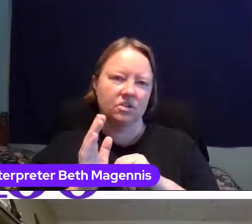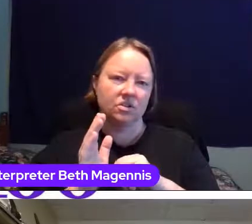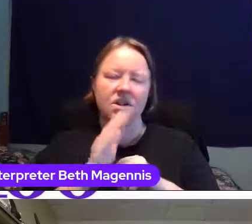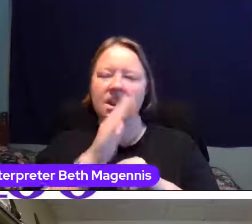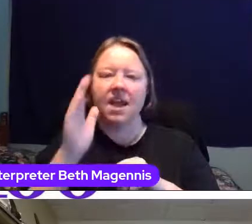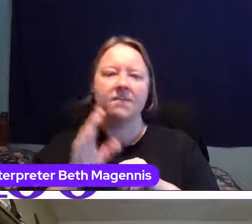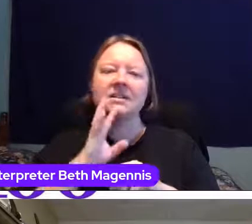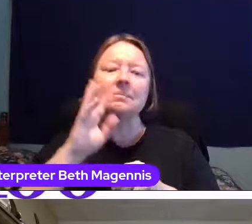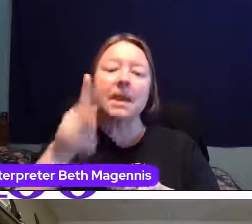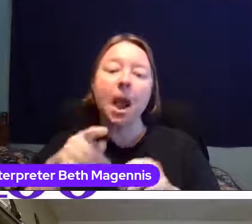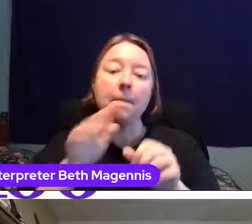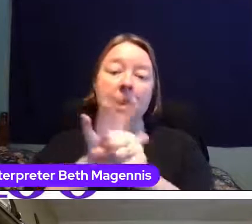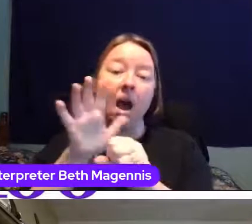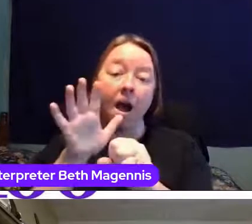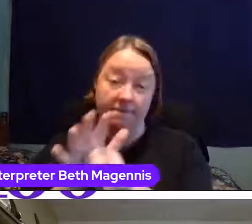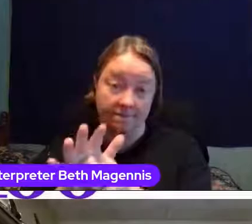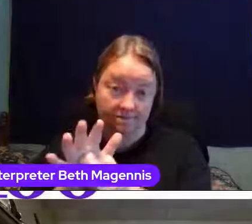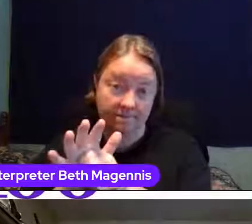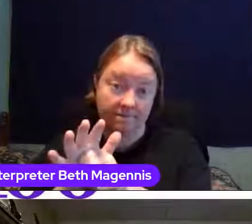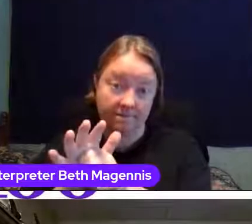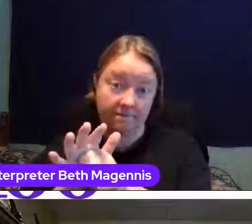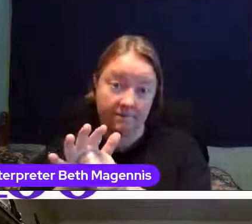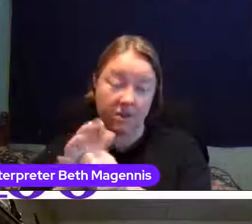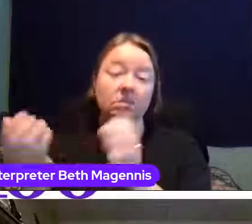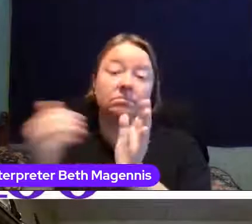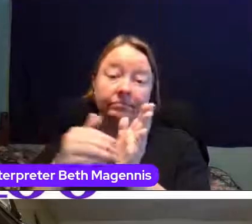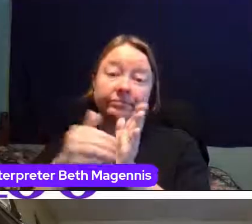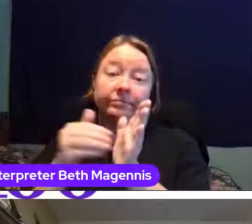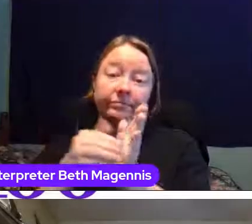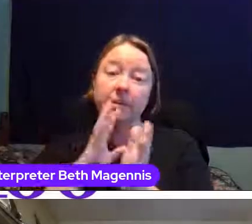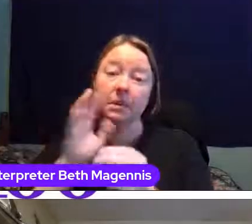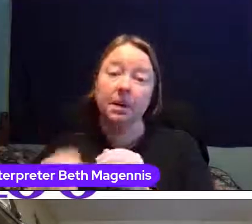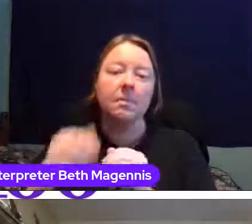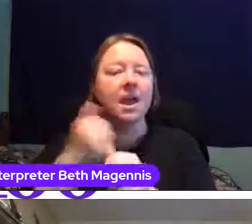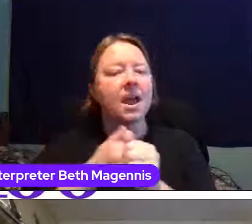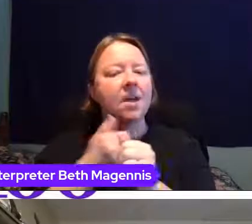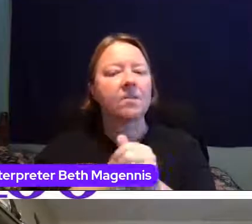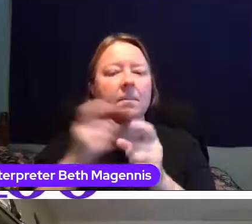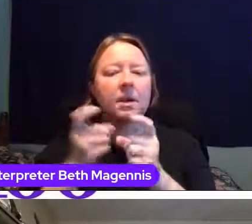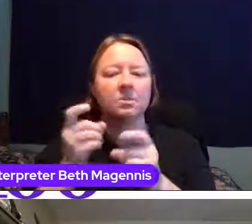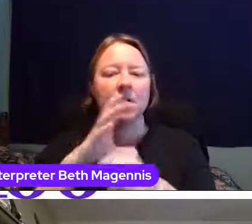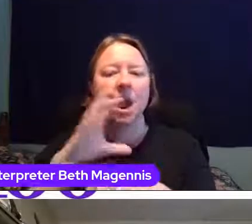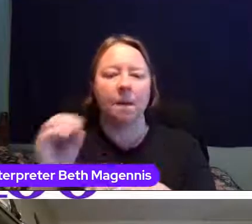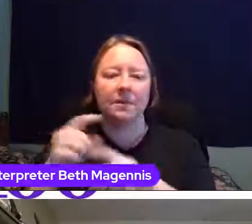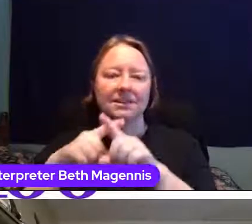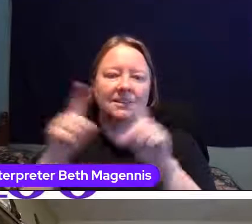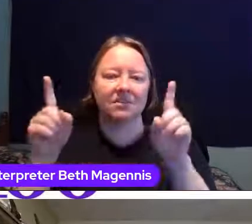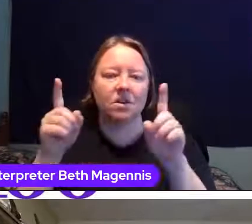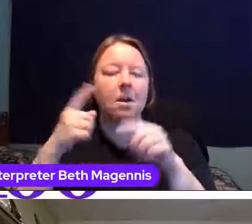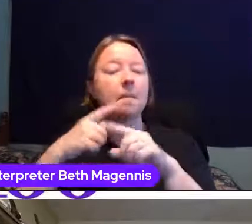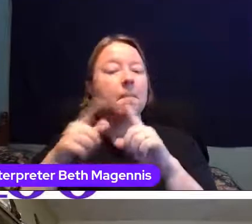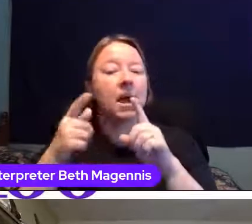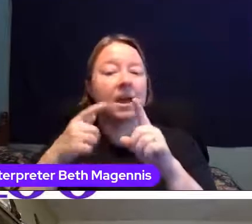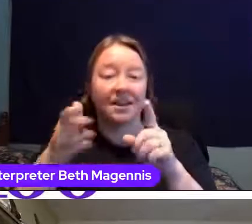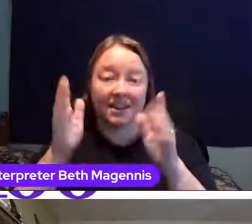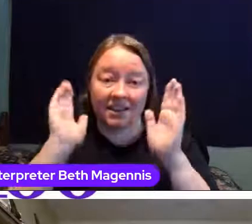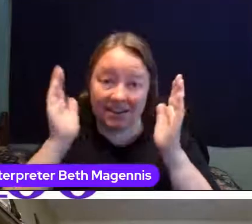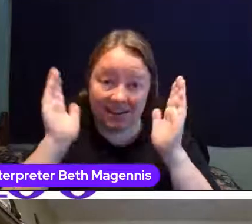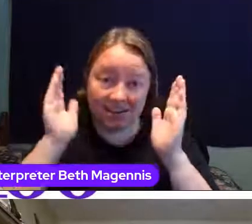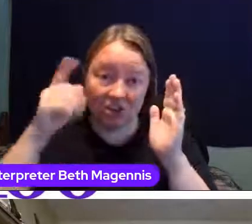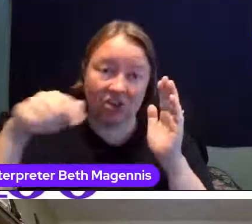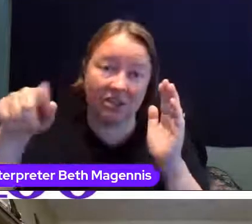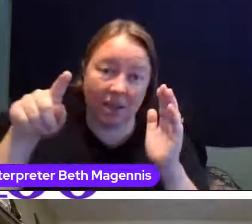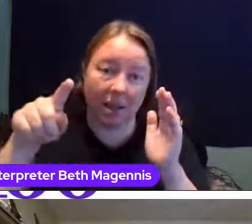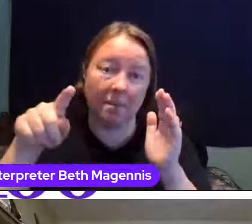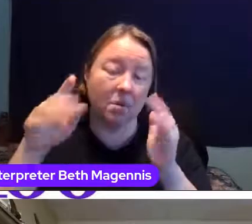enough. And like I said, every management company is different, but it's getting their attention, and that whatever